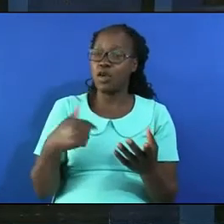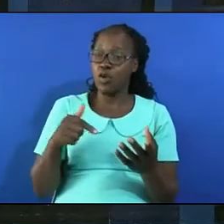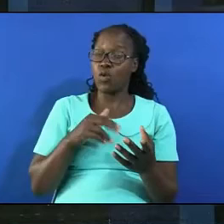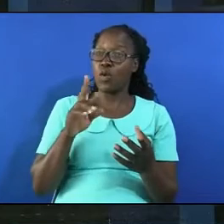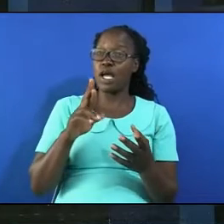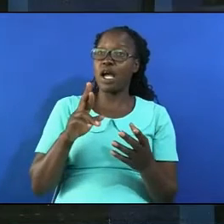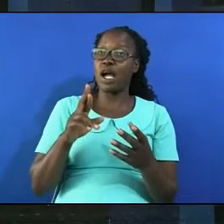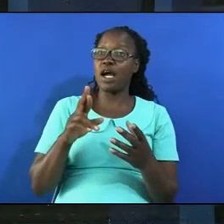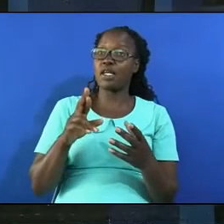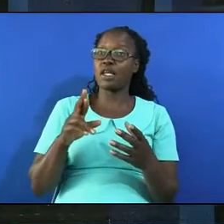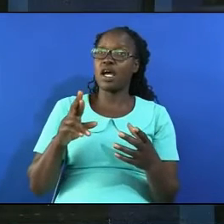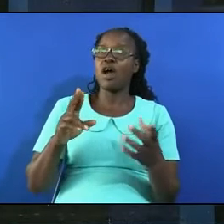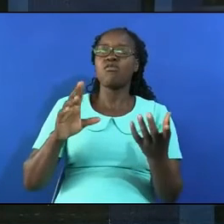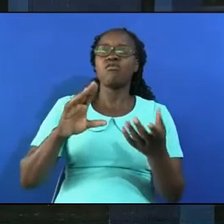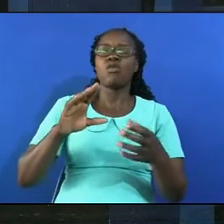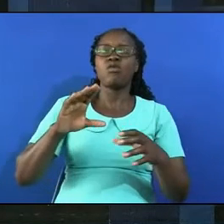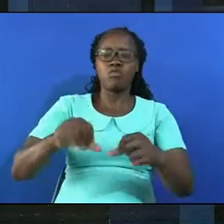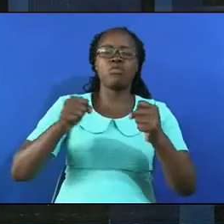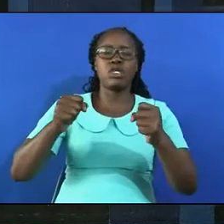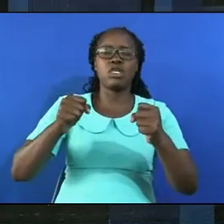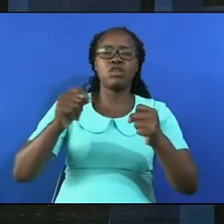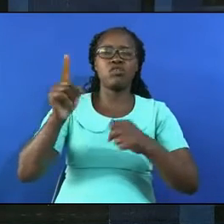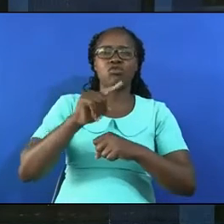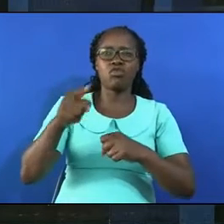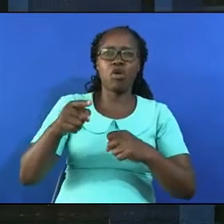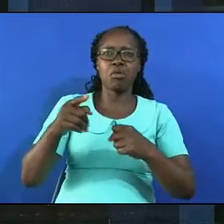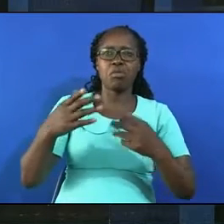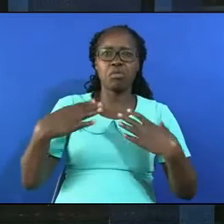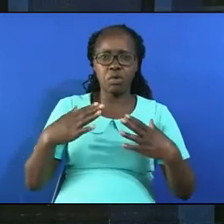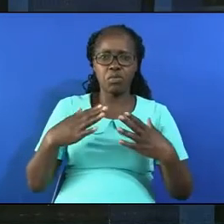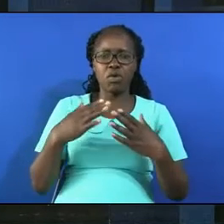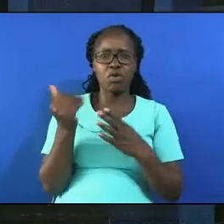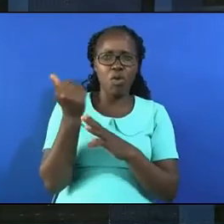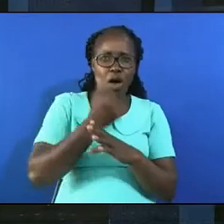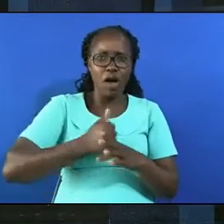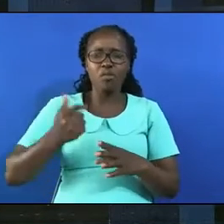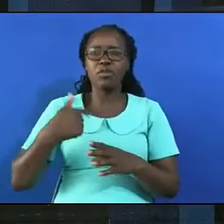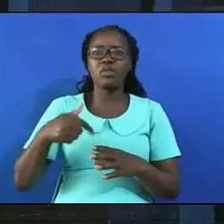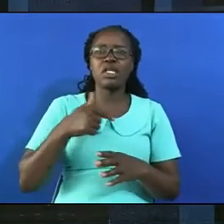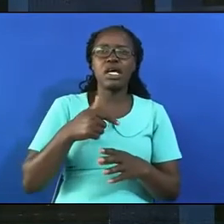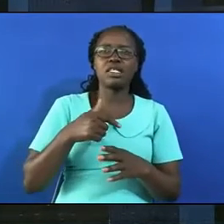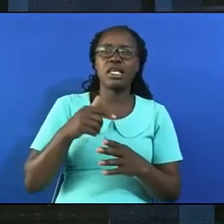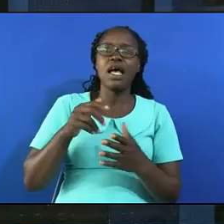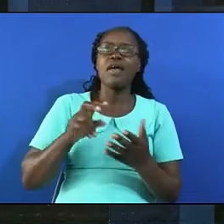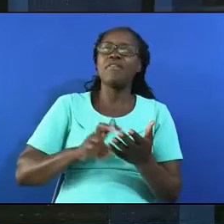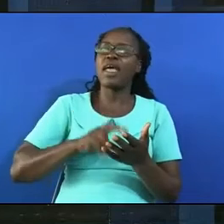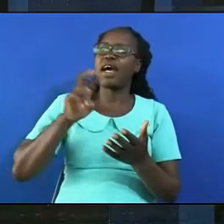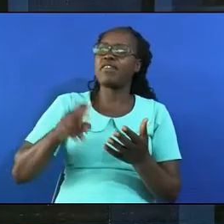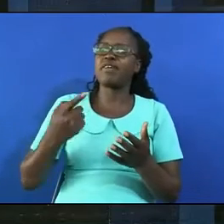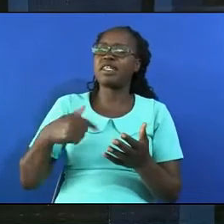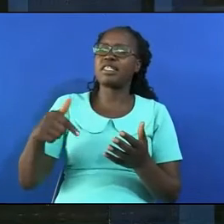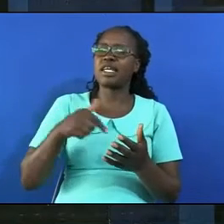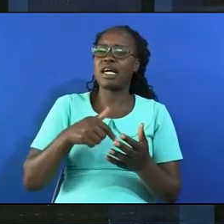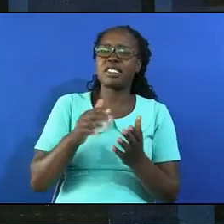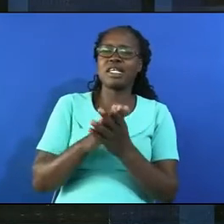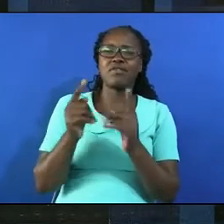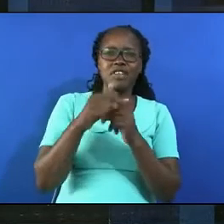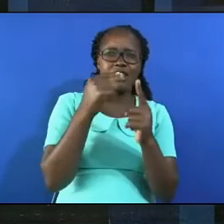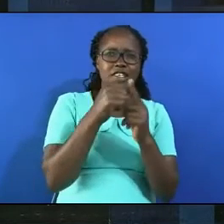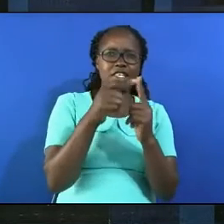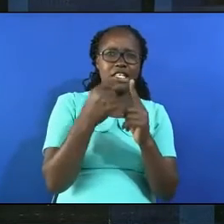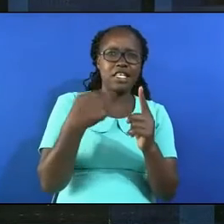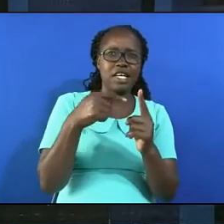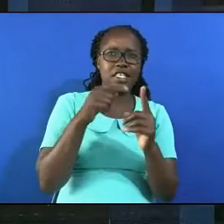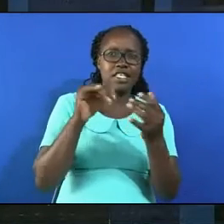are hooking up wrong people who end up abusing us, taking advantage of us, and even killing us